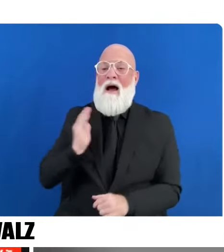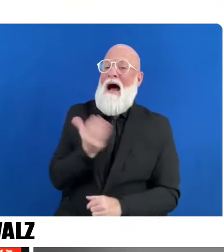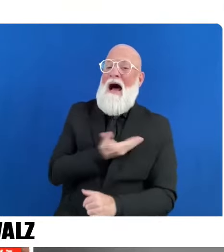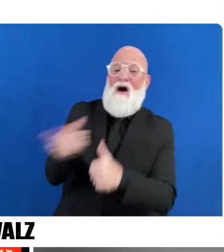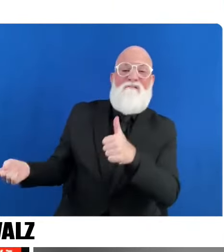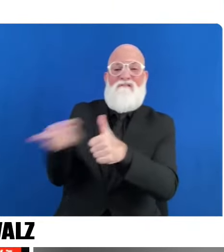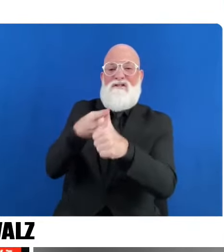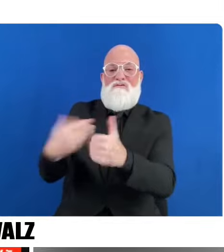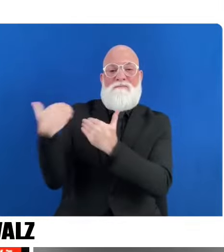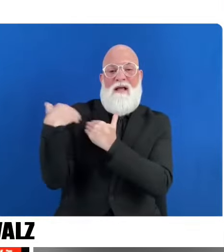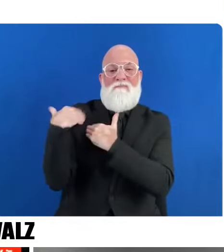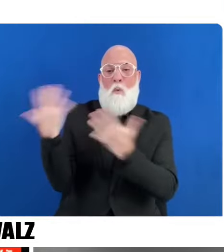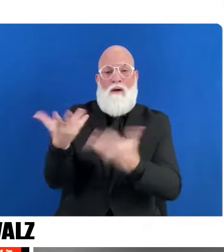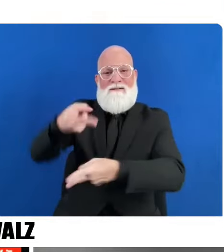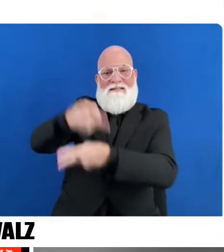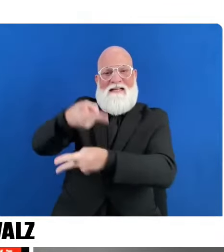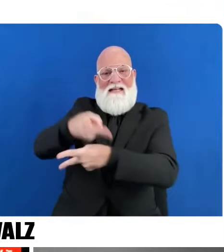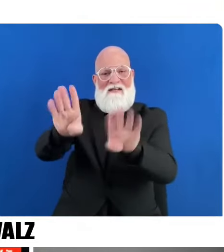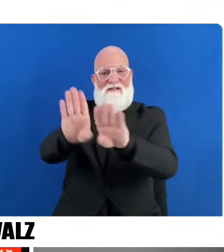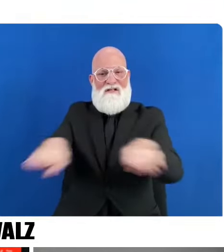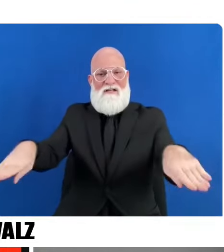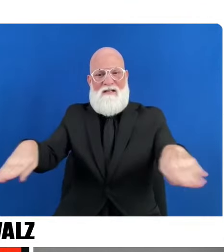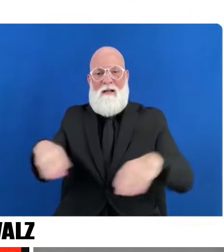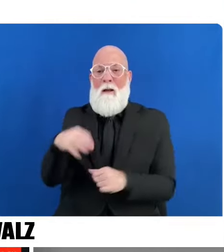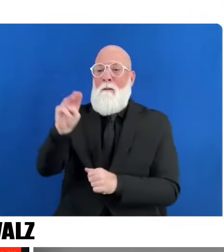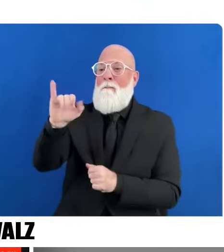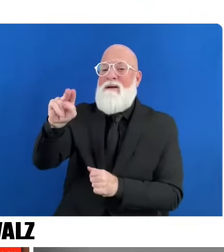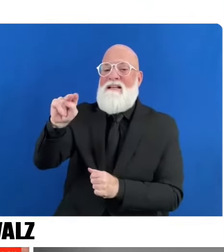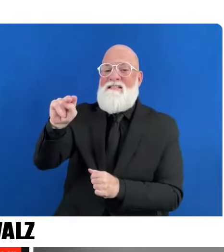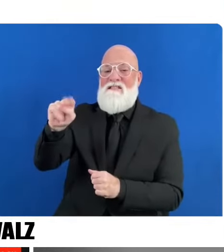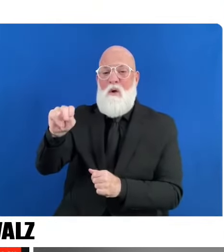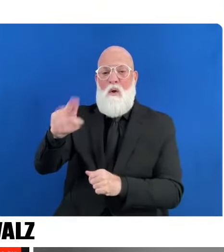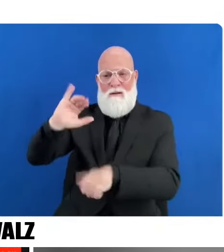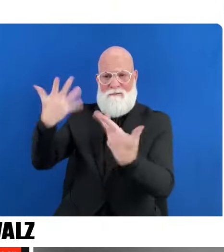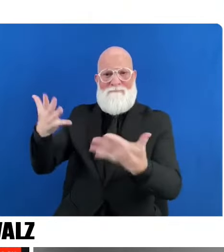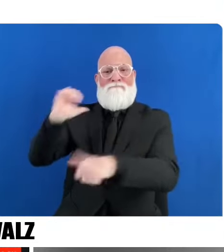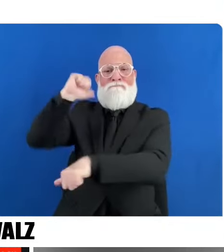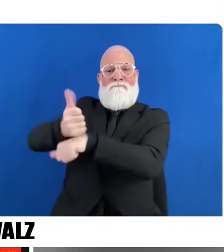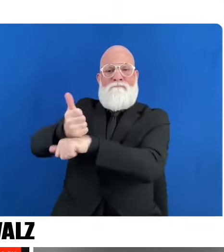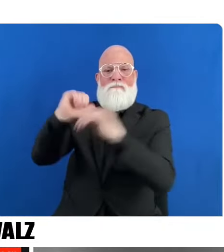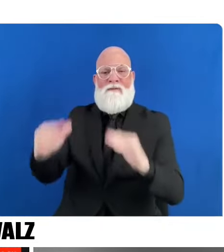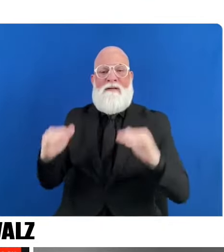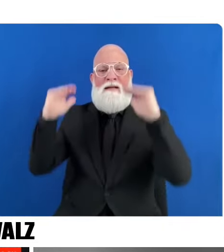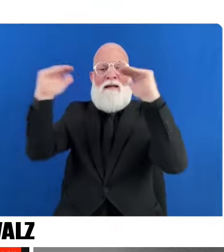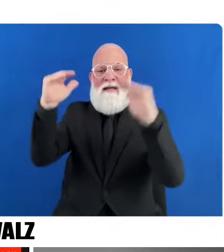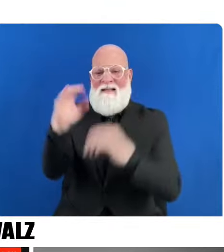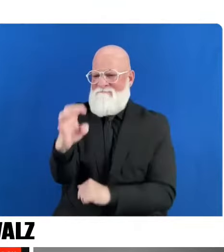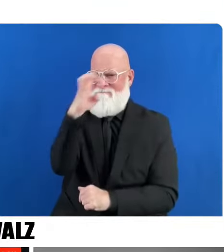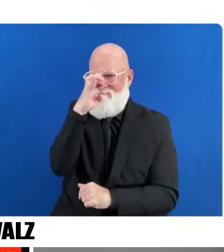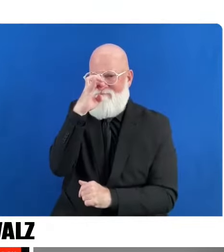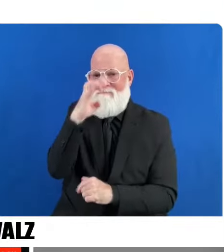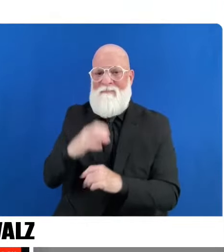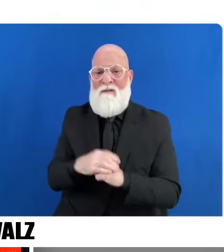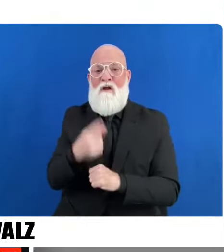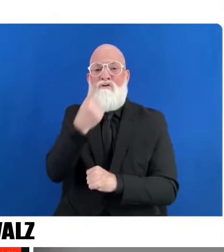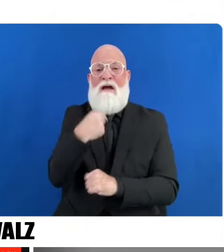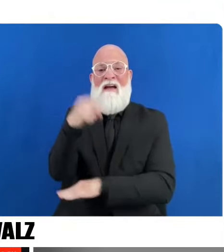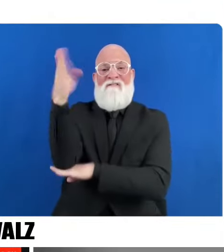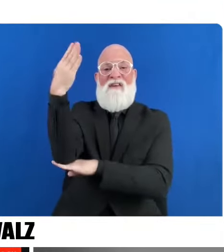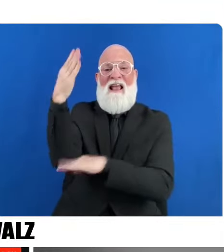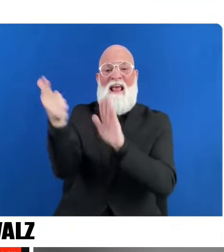we've enacted enhanced red flag laws, enhanced background checks, and we can start to get data. But here's the